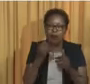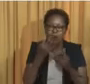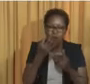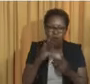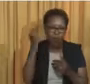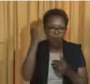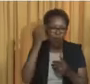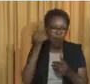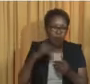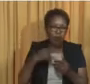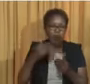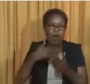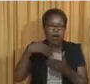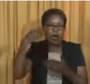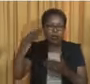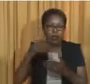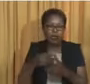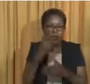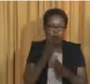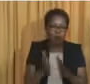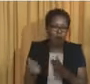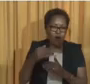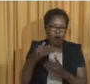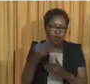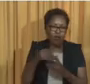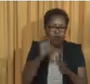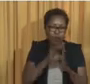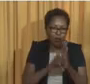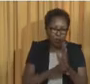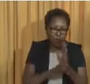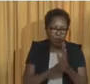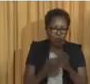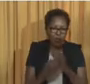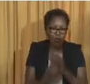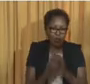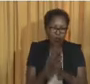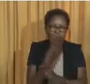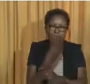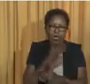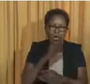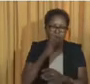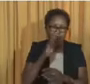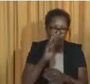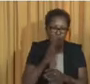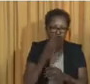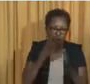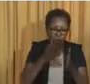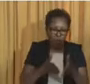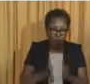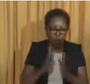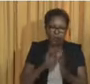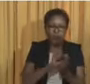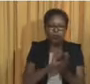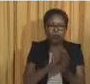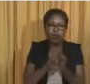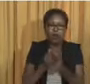outside the four corners of the Constitution to create a fourth pathway for the amendment of the